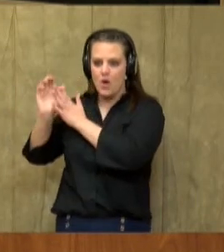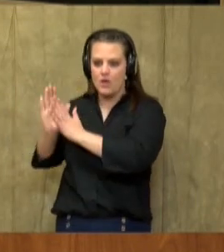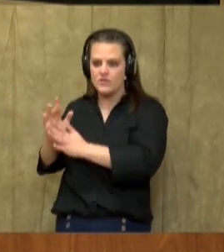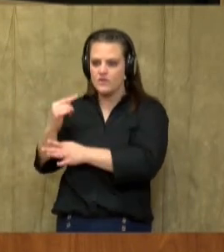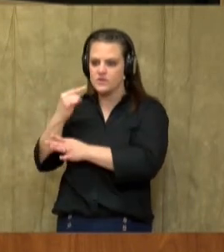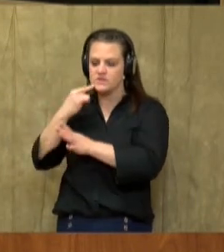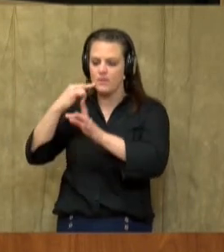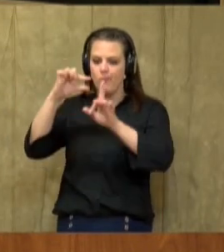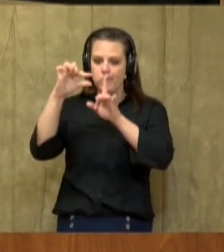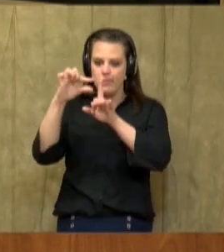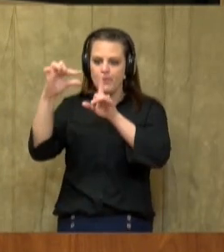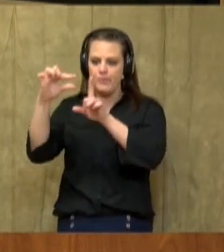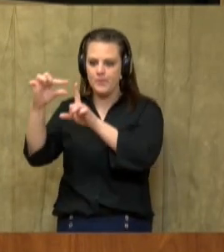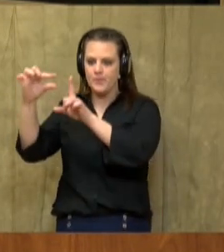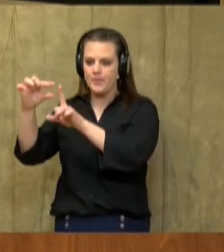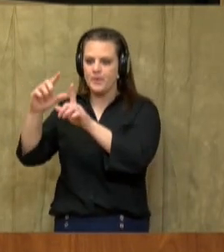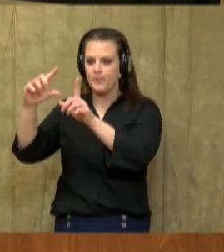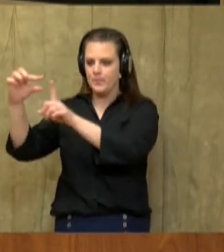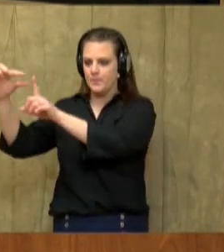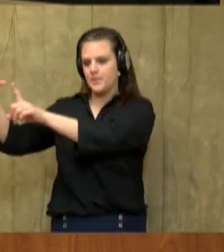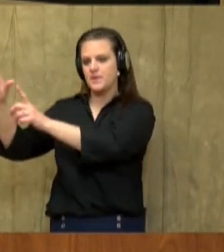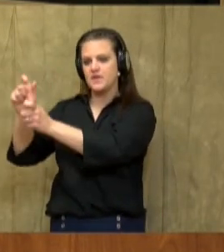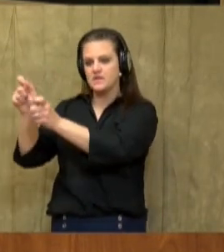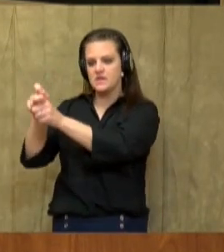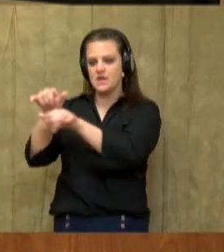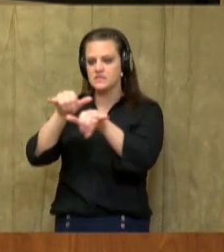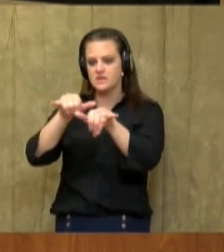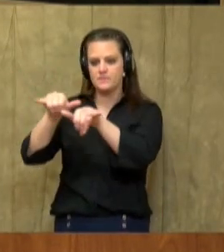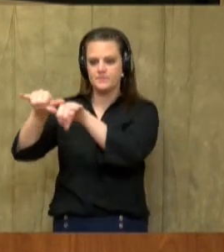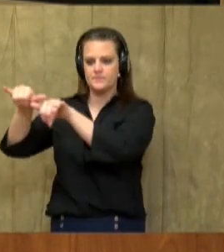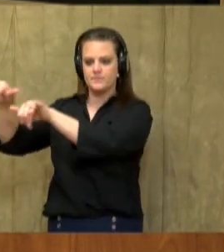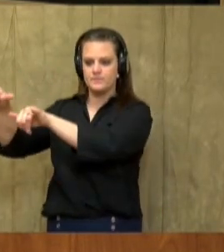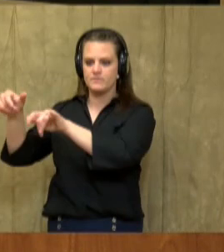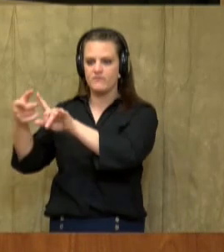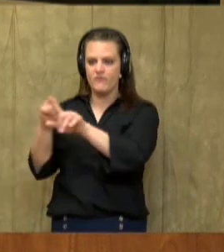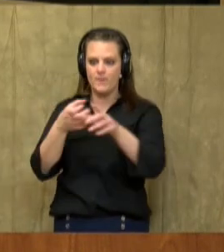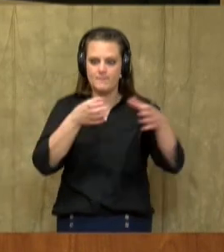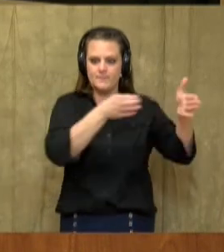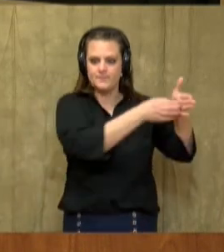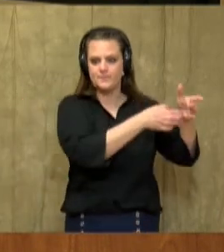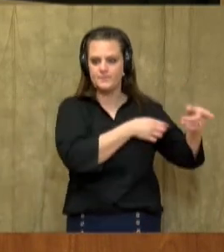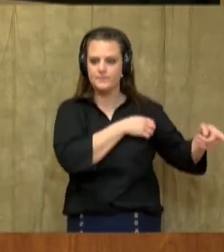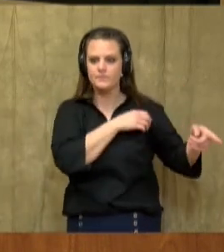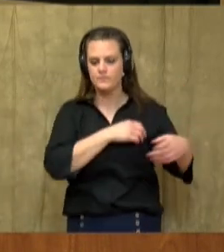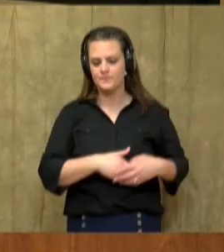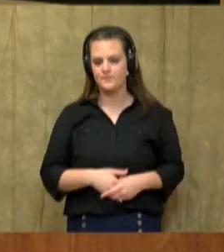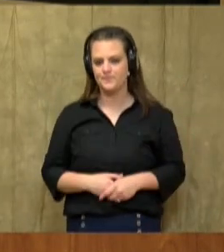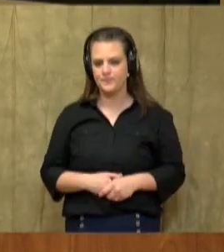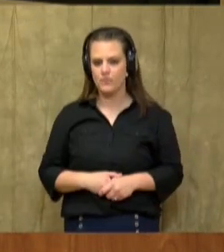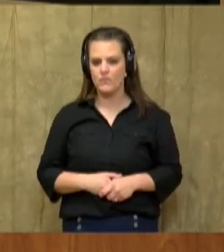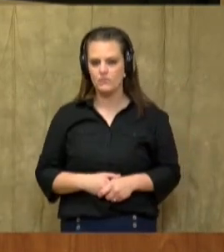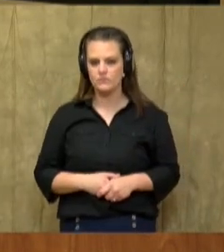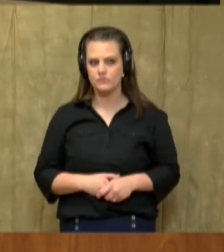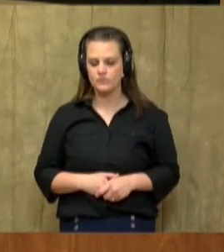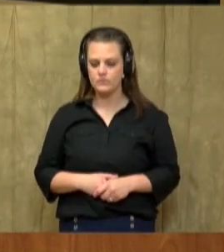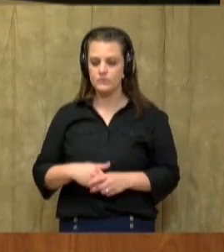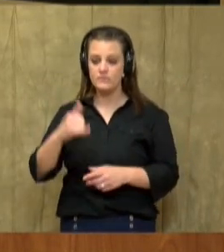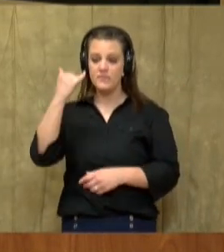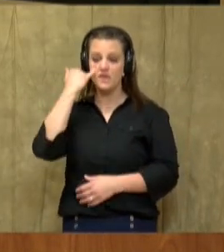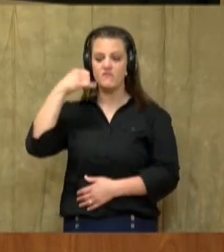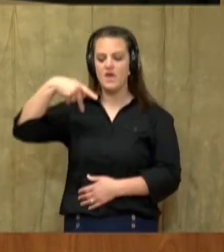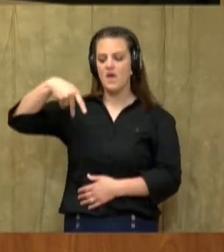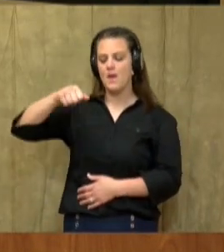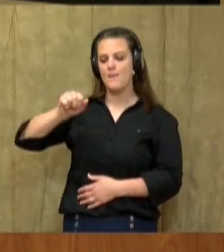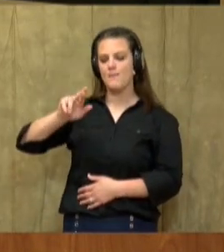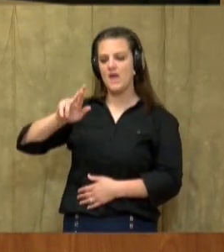exactly, verbatim, word for word, what was in the passage. Okay? If I